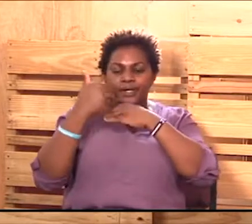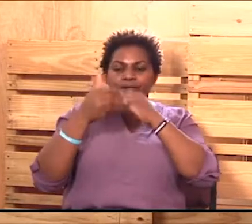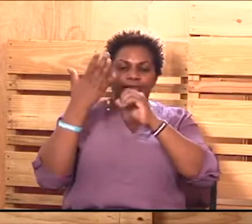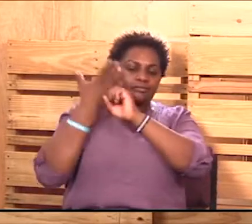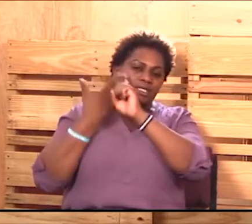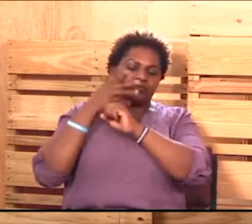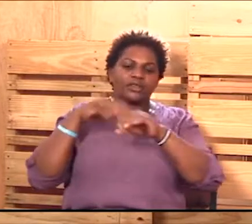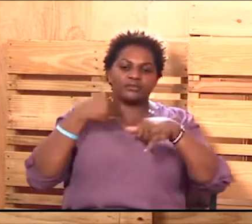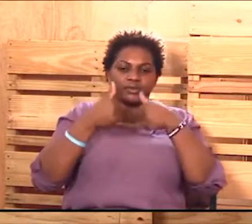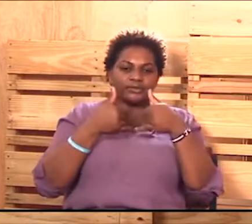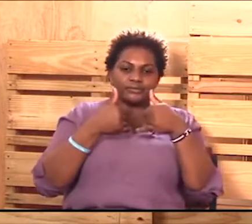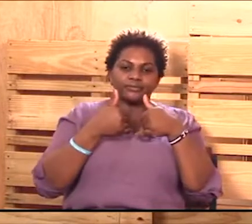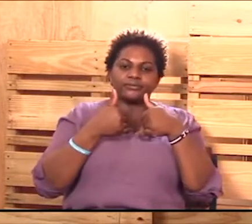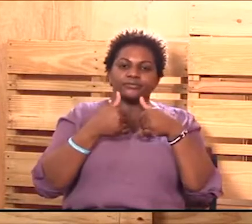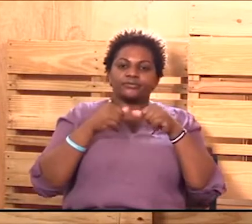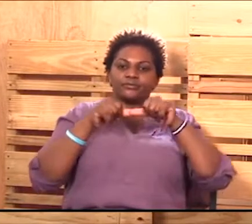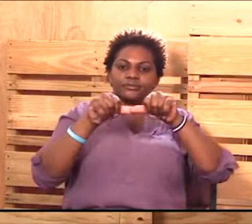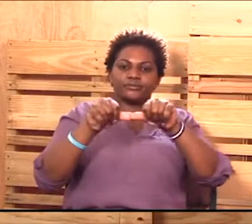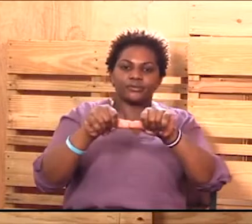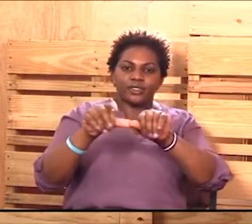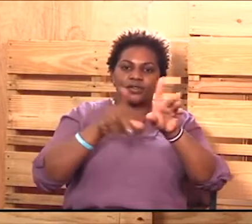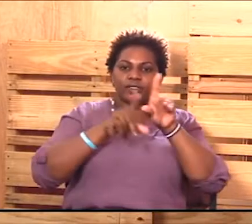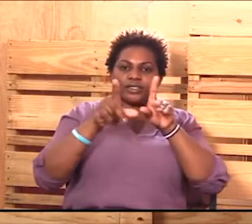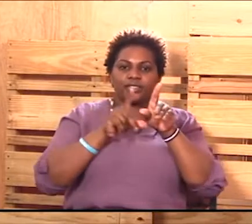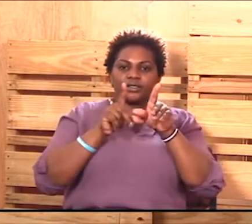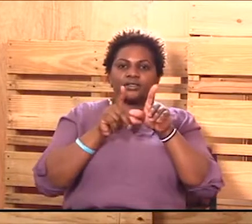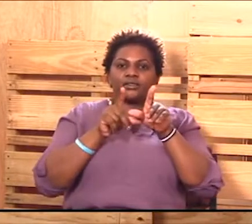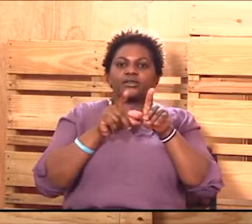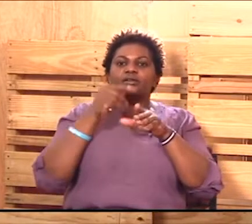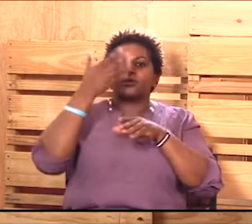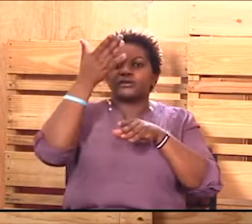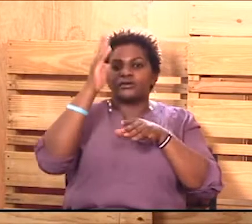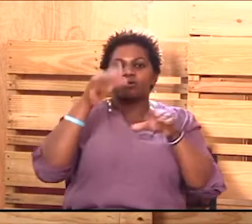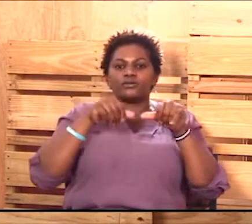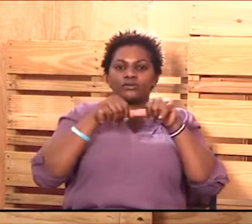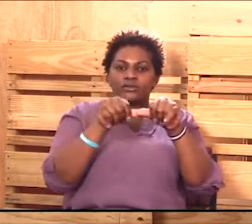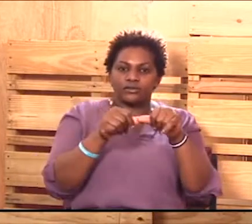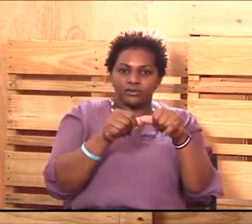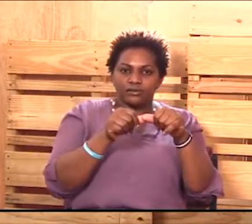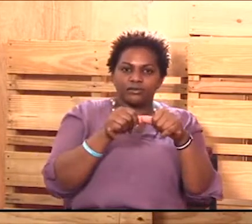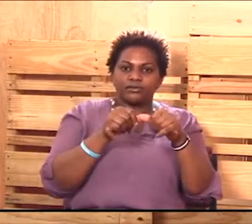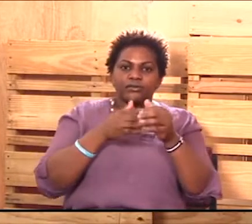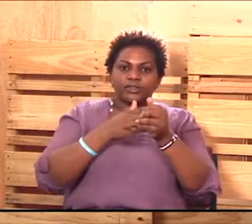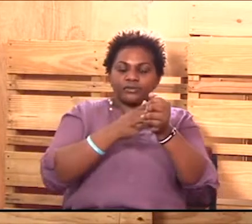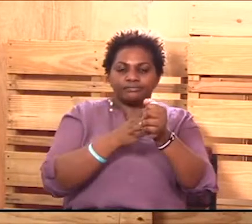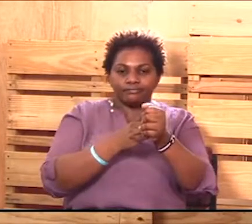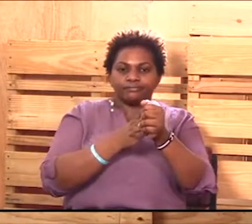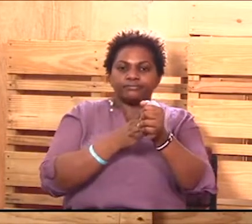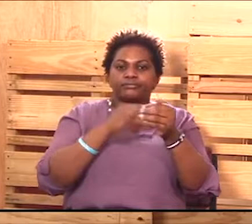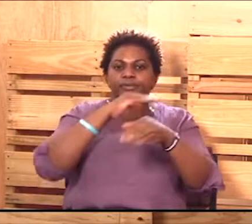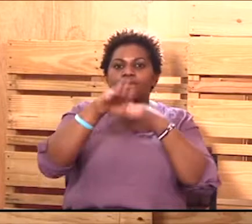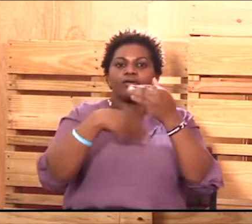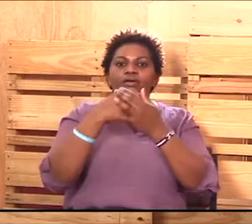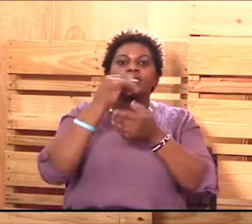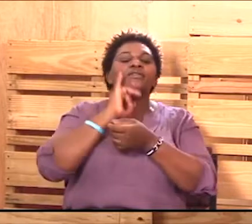You know, and they continued with their journey. And God continued to lead them. So the whole